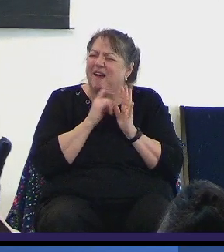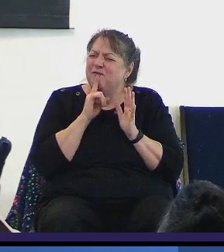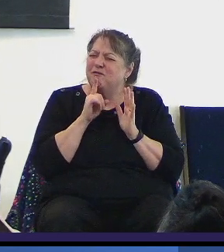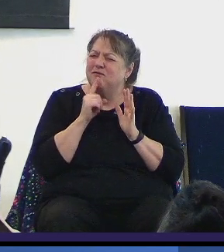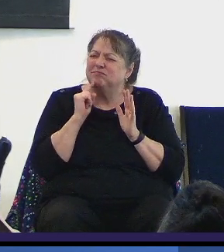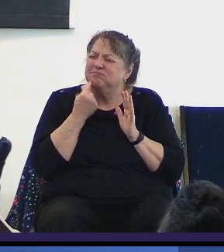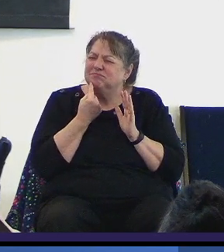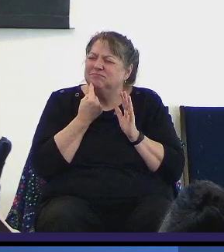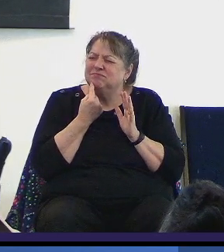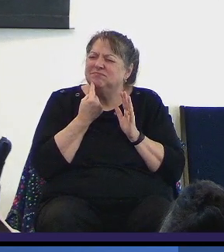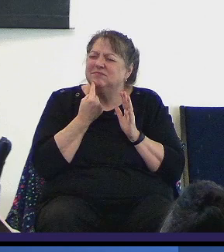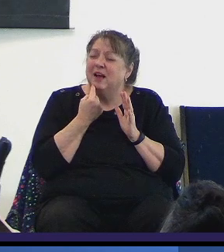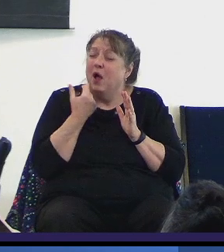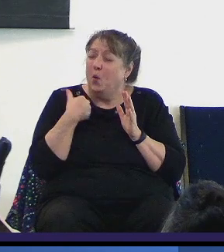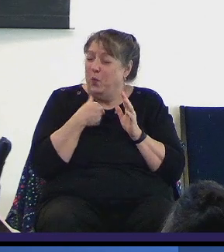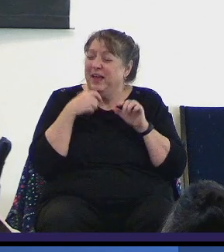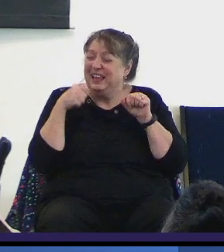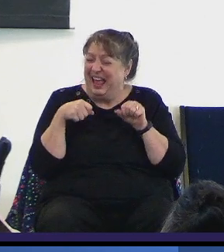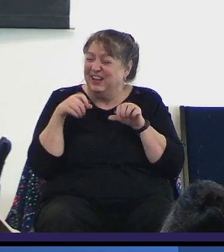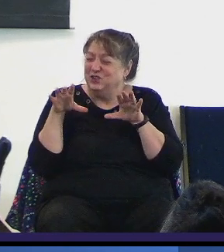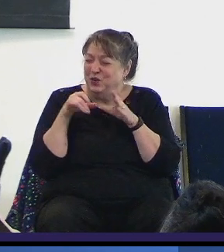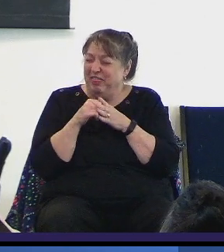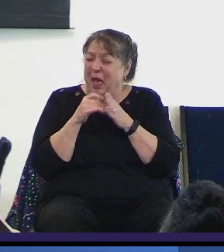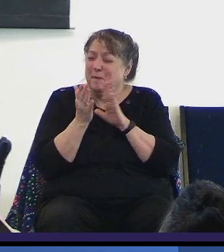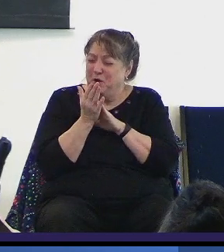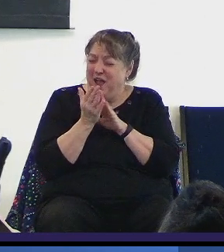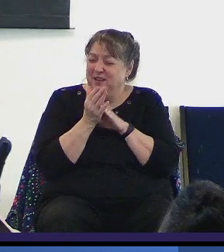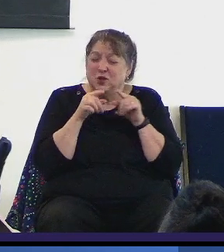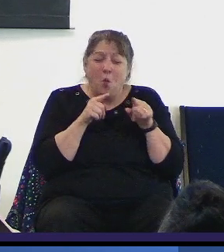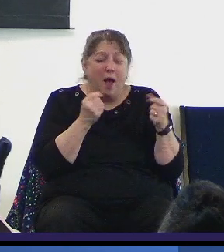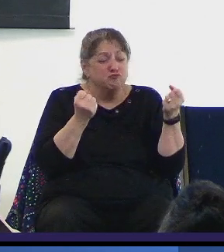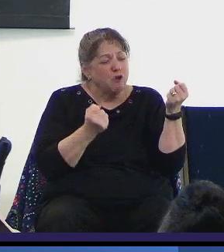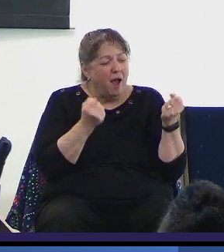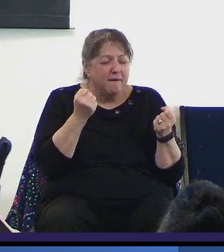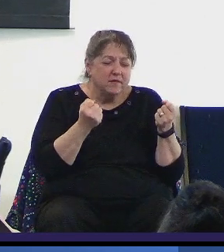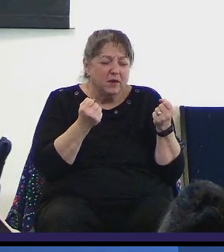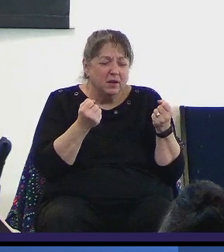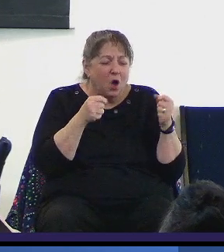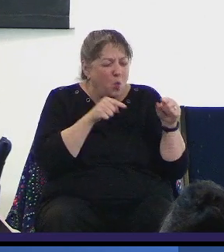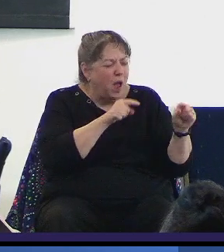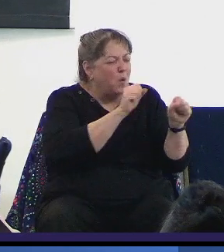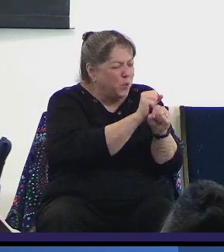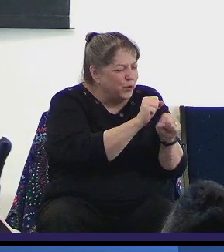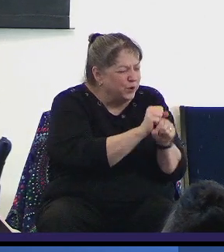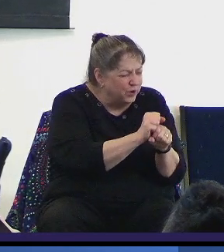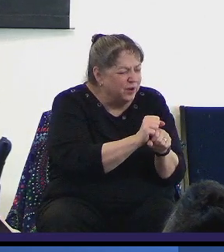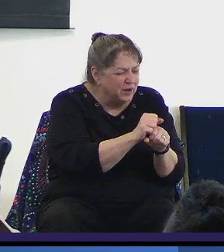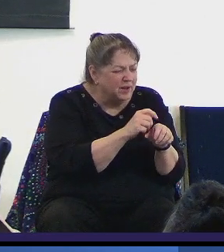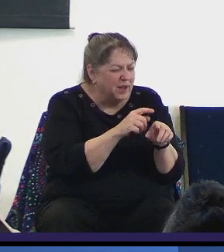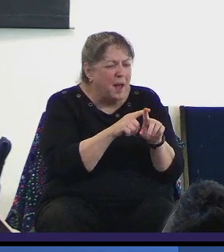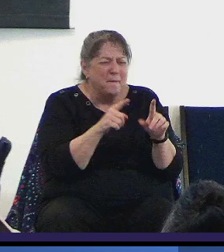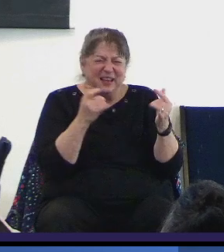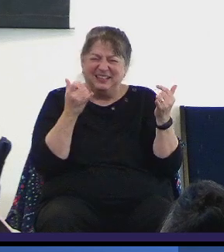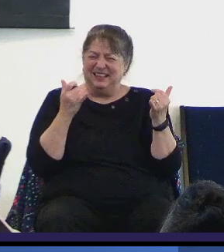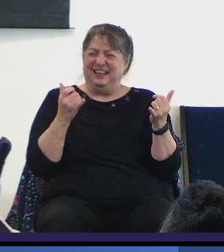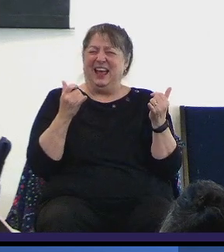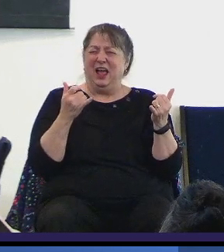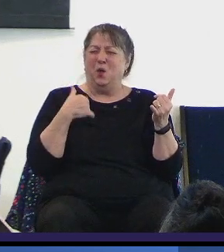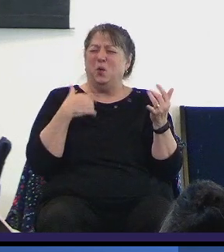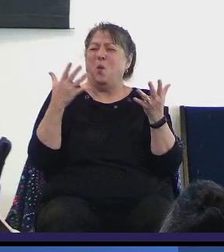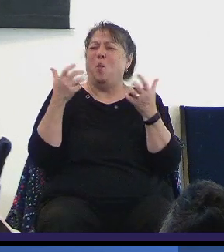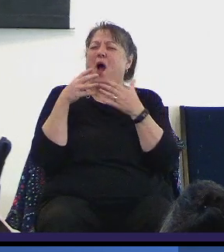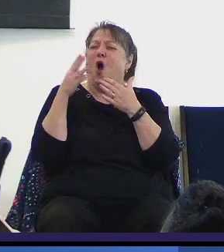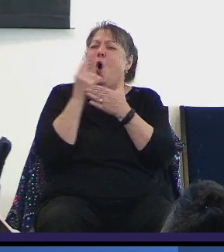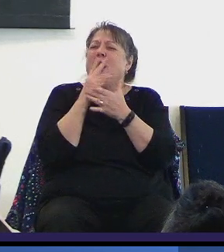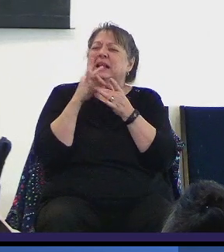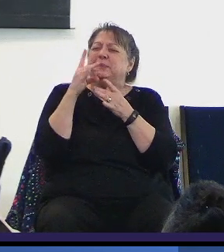working or driving our vehicles. Father, we know that you're there with us. So thank you for the songs. But Father, this morning we invite you, Spirit of God, to guide.